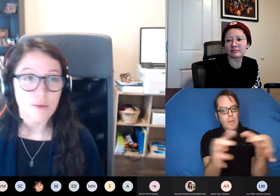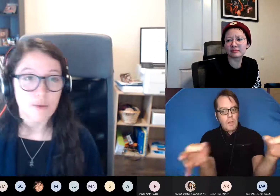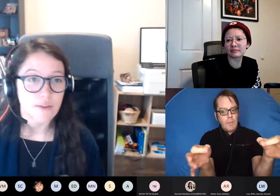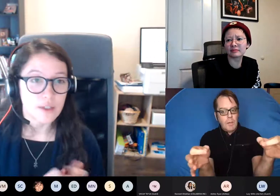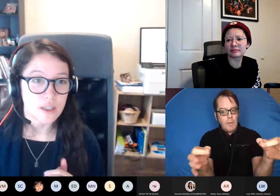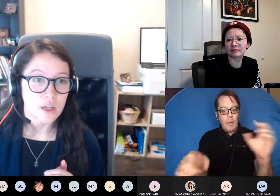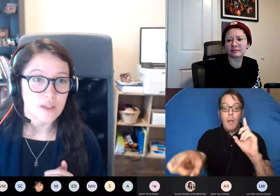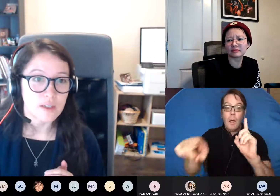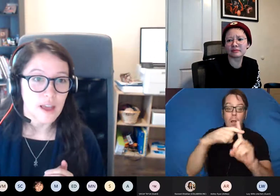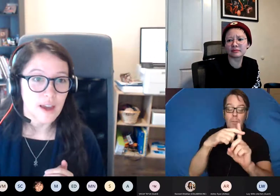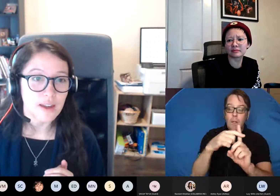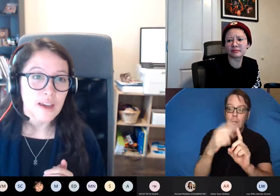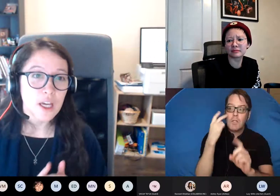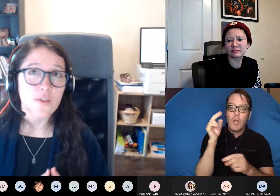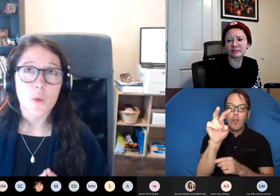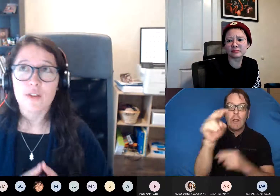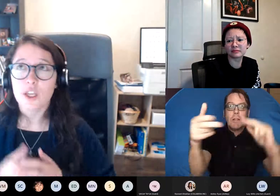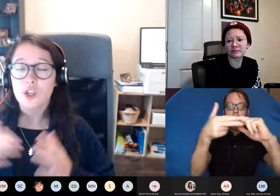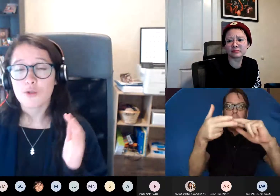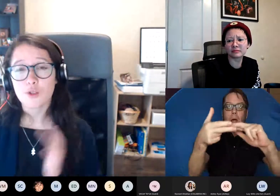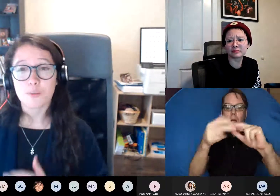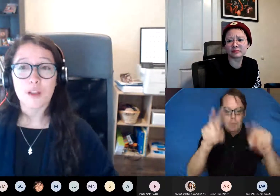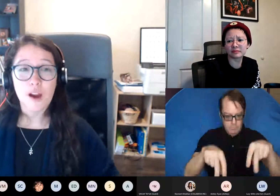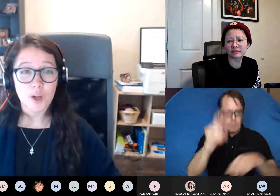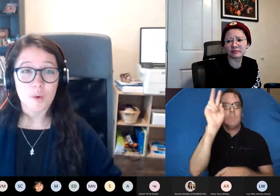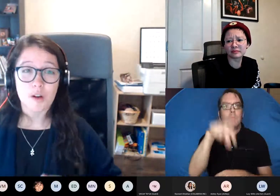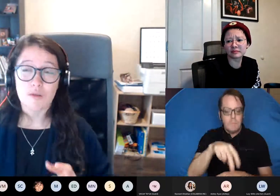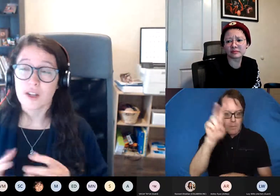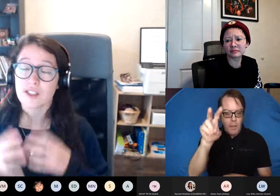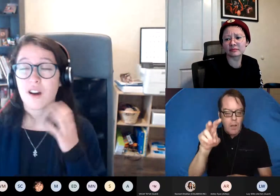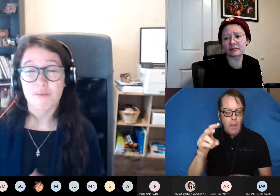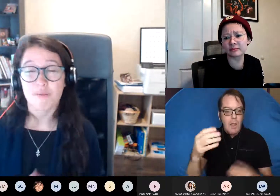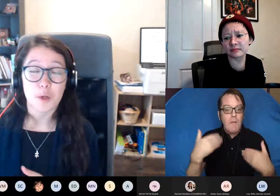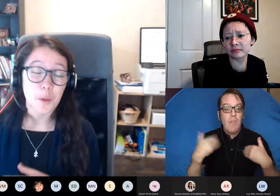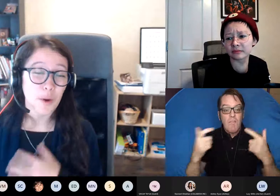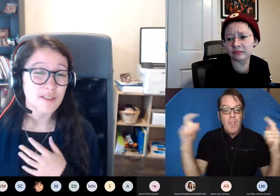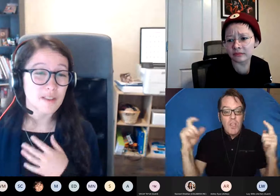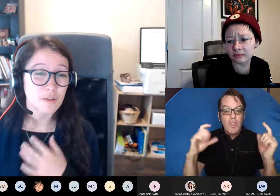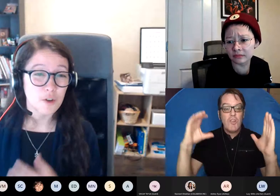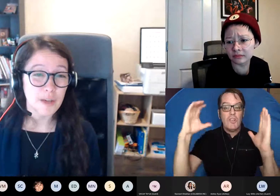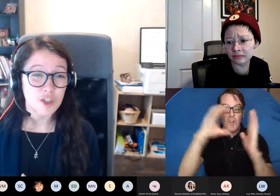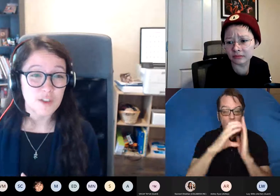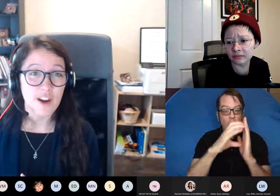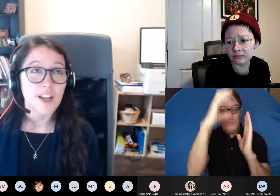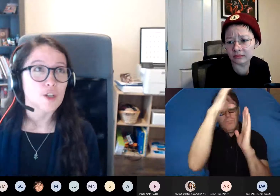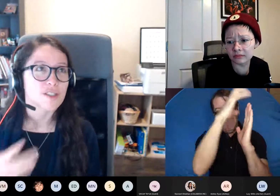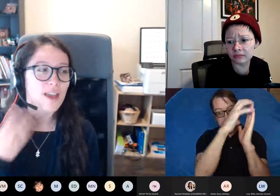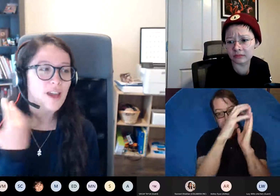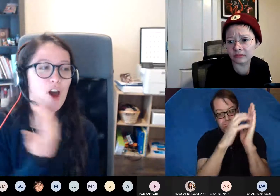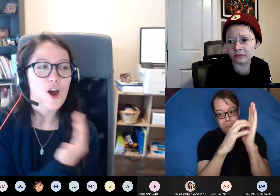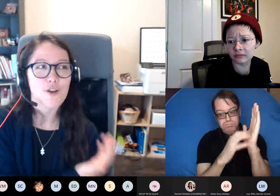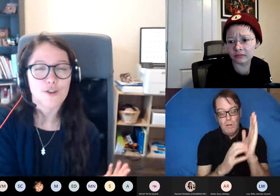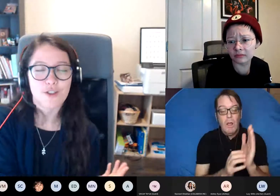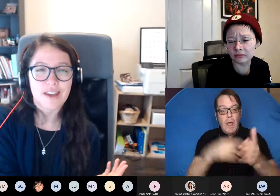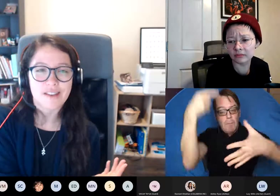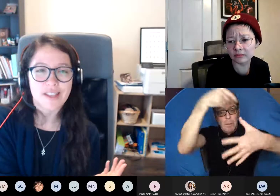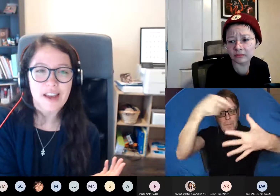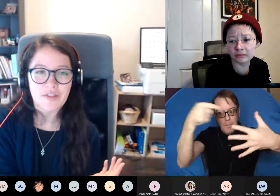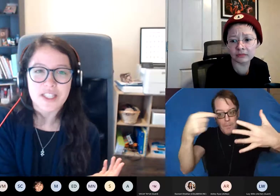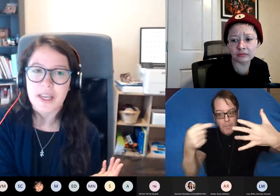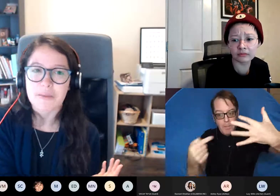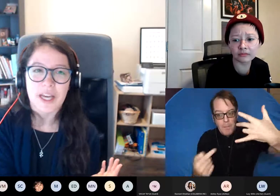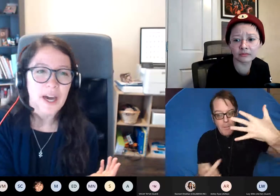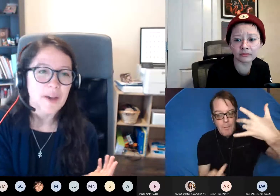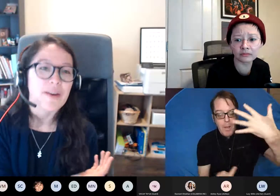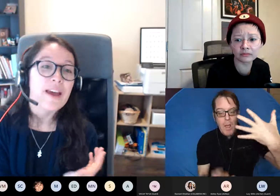to like see what you're referencing on the slide. If you have a huge block quote or a ton of bullet points and information there and you're saying other things